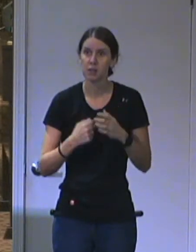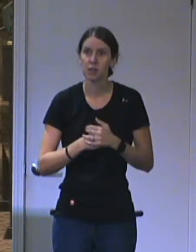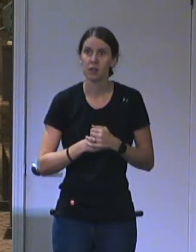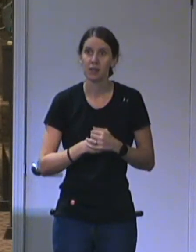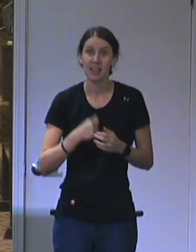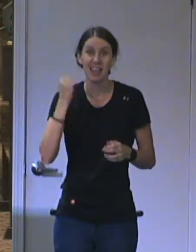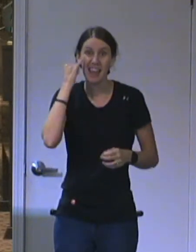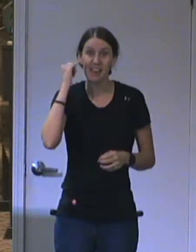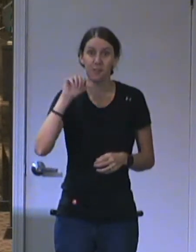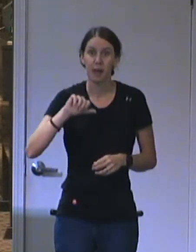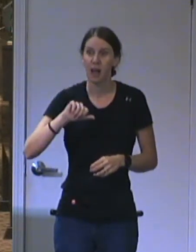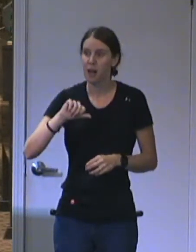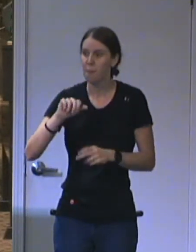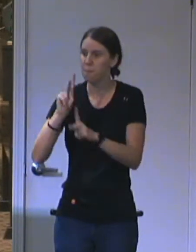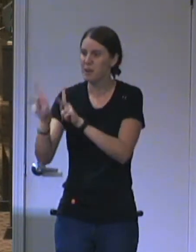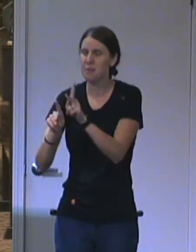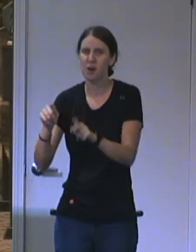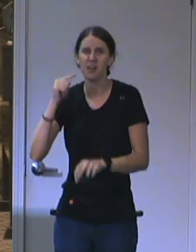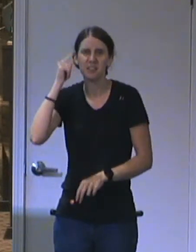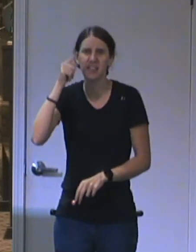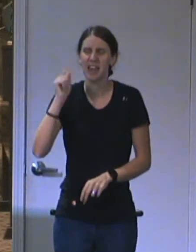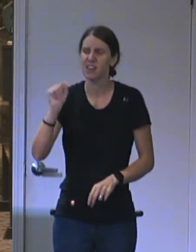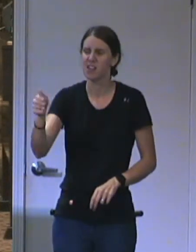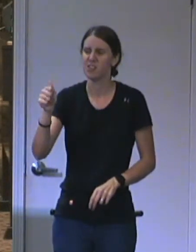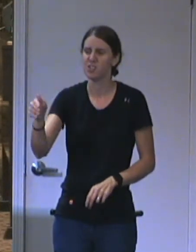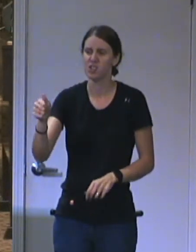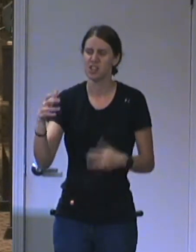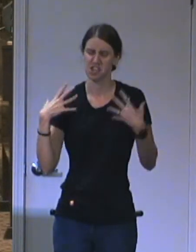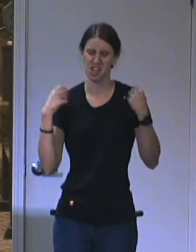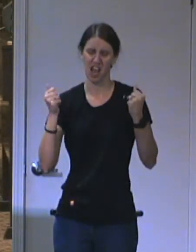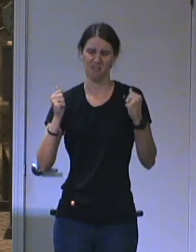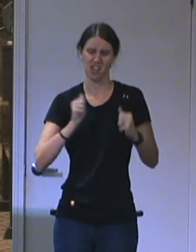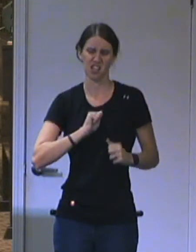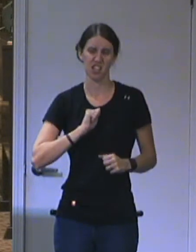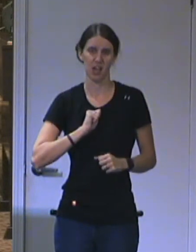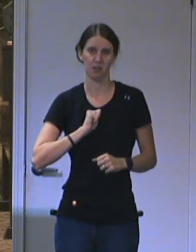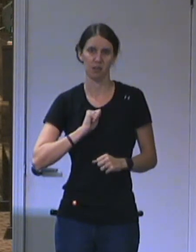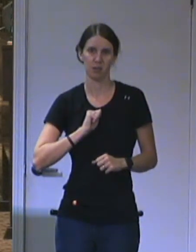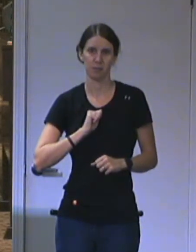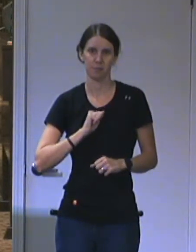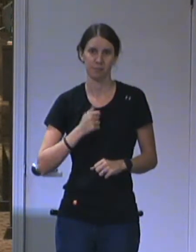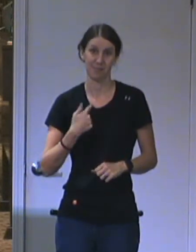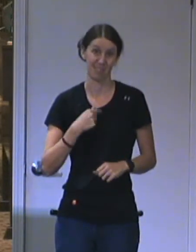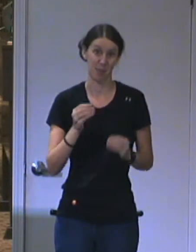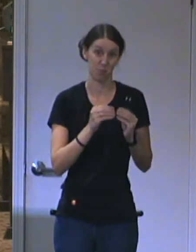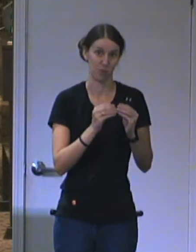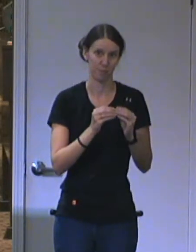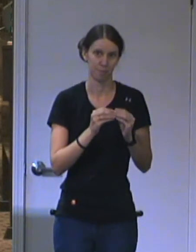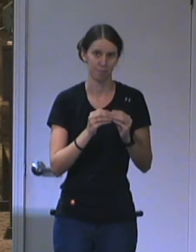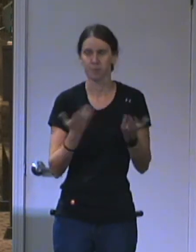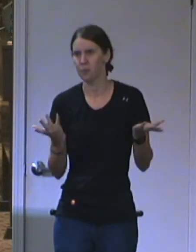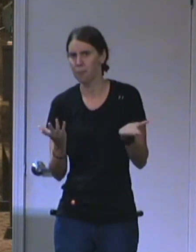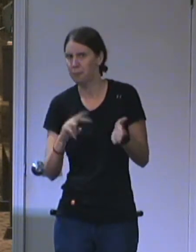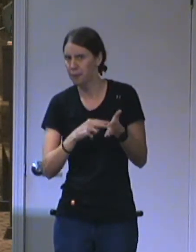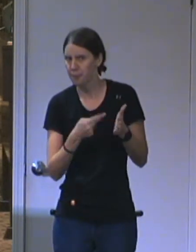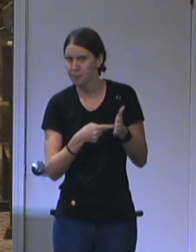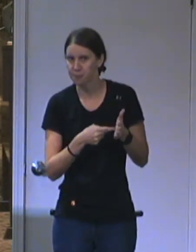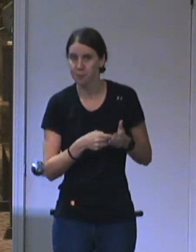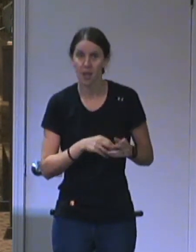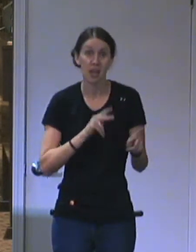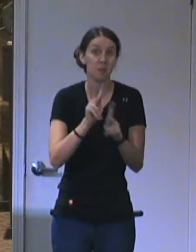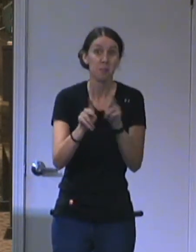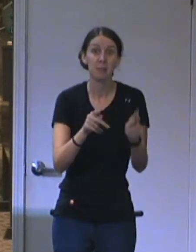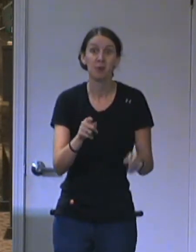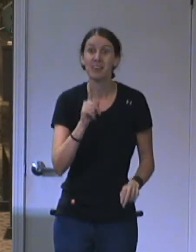other man thinketh that he hath whereof he might trust in the flesh, I more. He says, okay, people are going